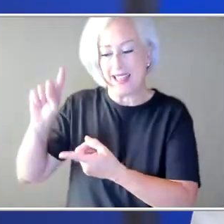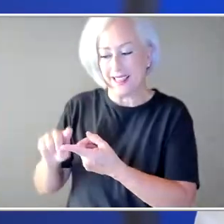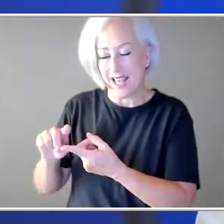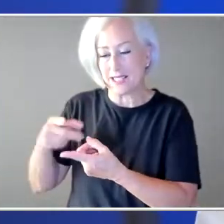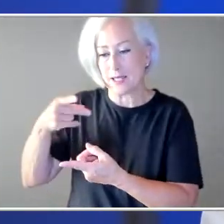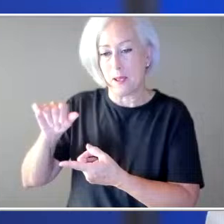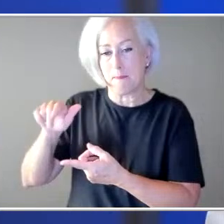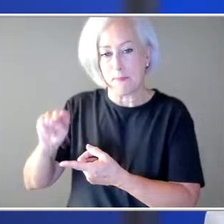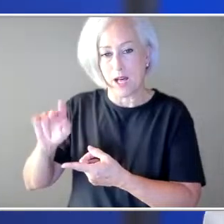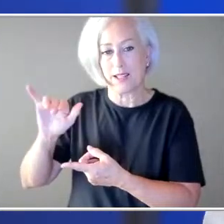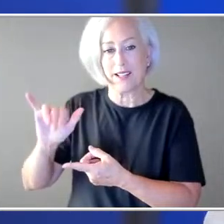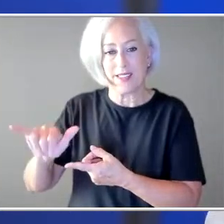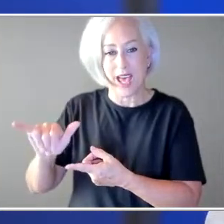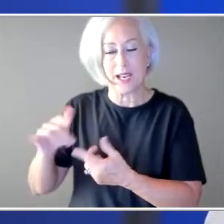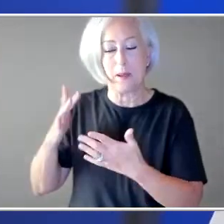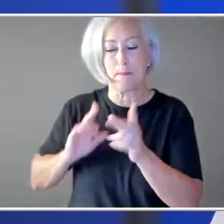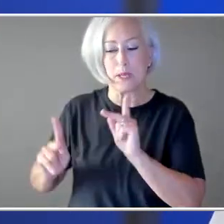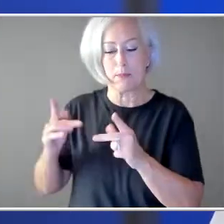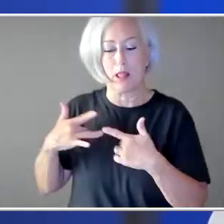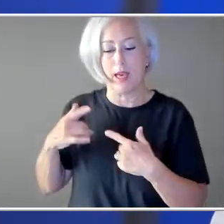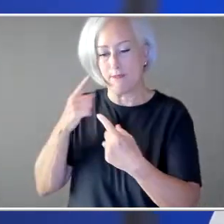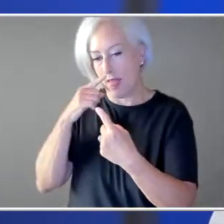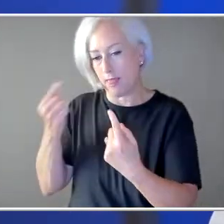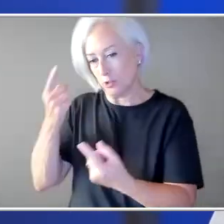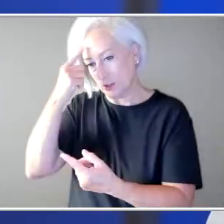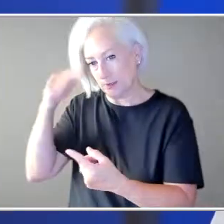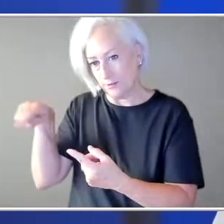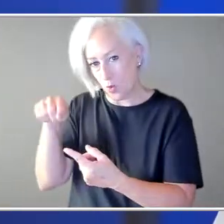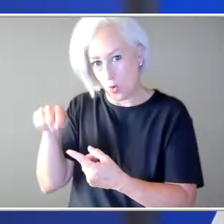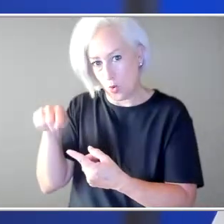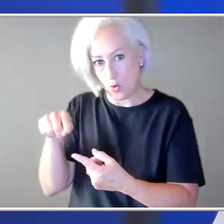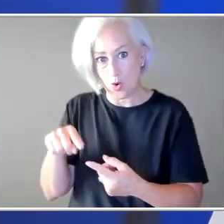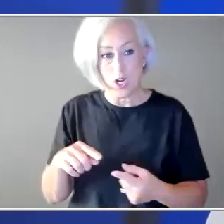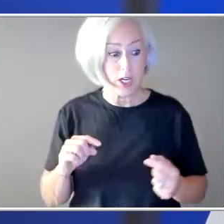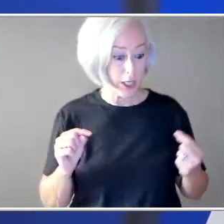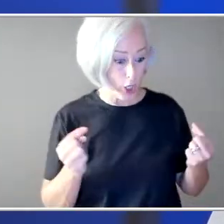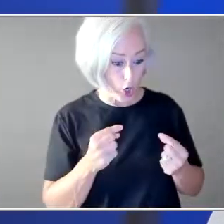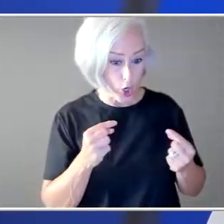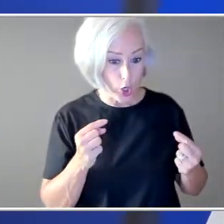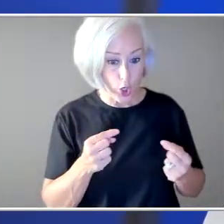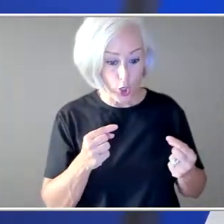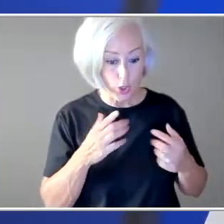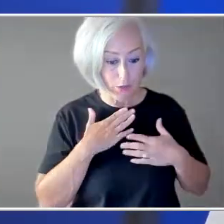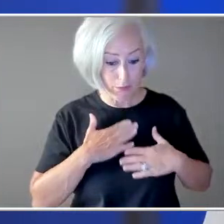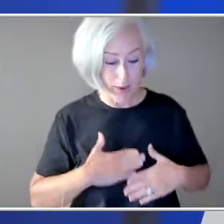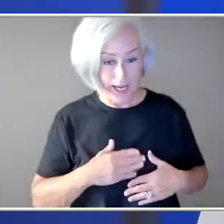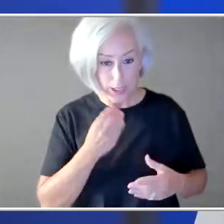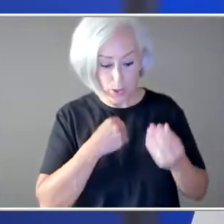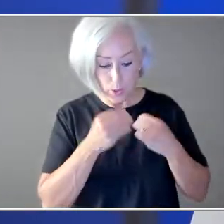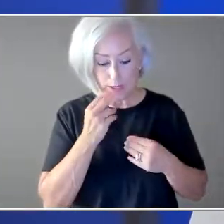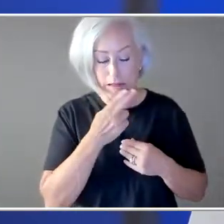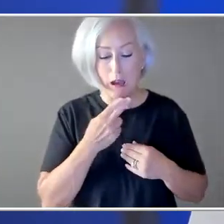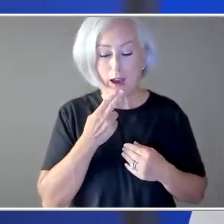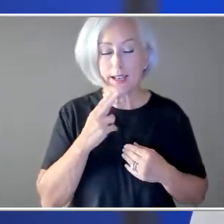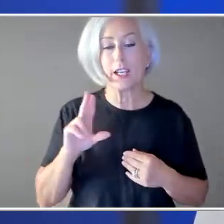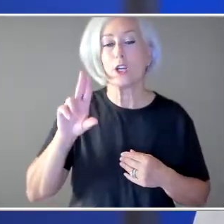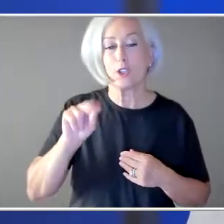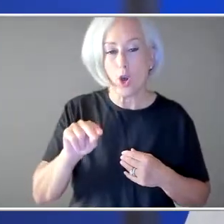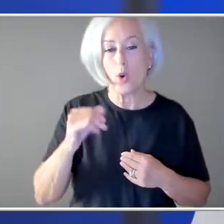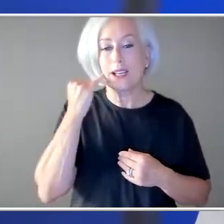that we're actually allergic to. Now, is it harmful to eat honey? No, as long as you eat it in